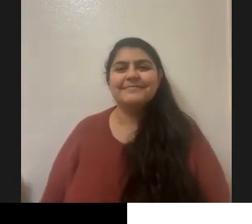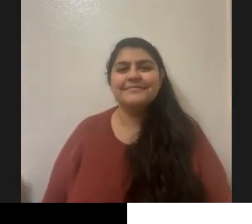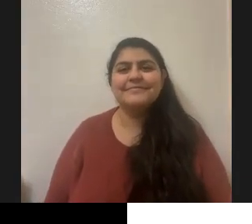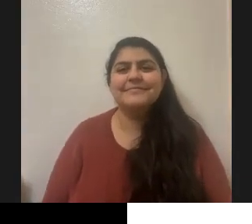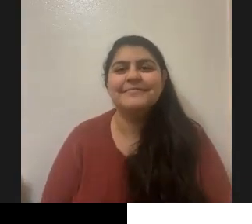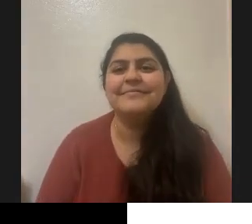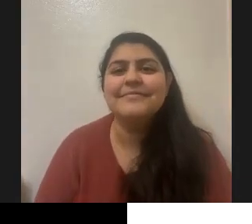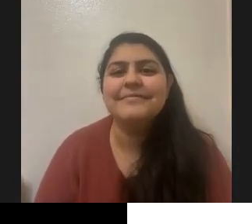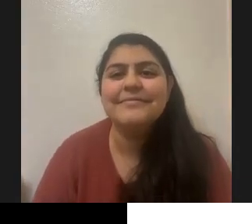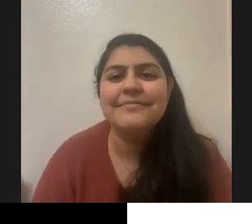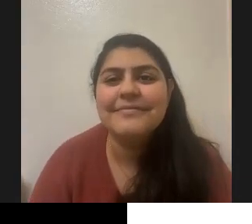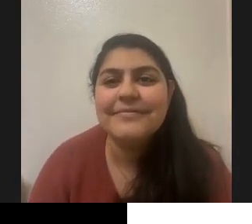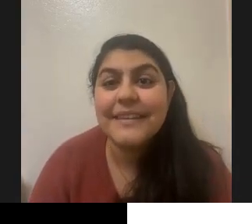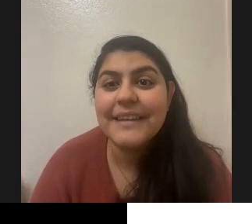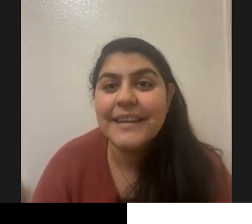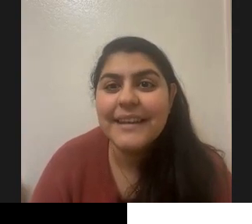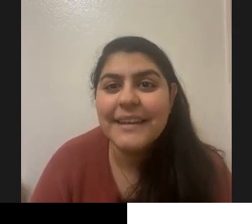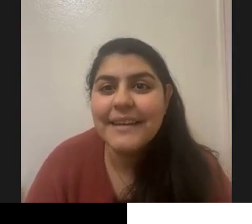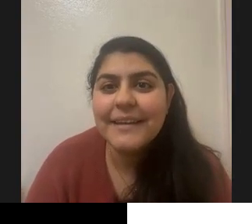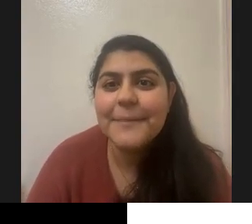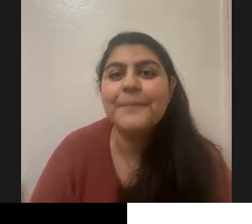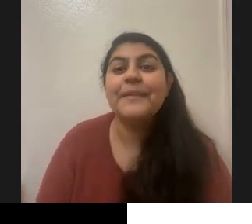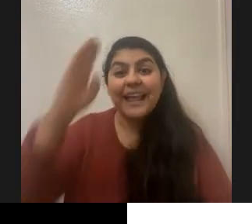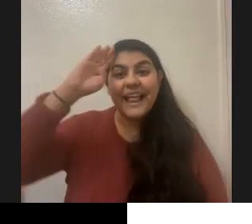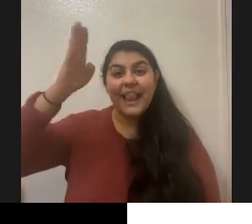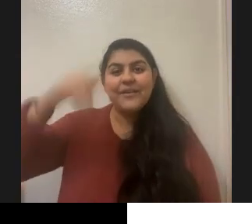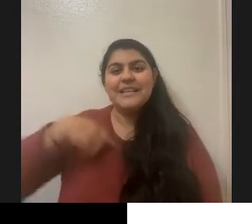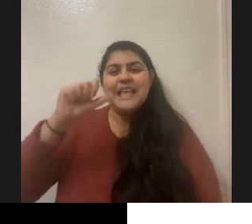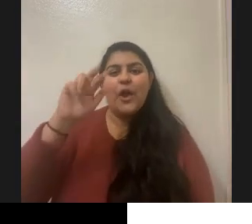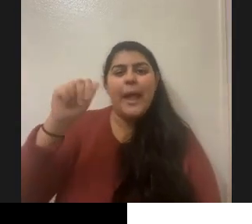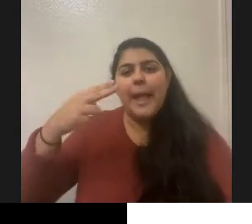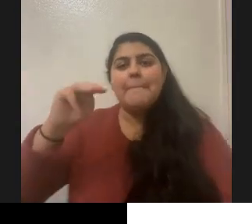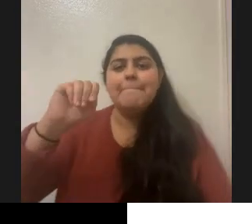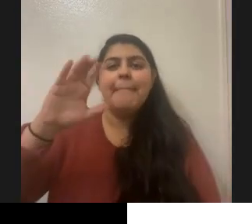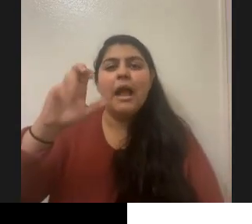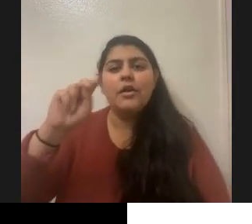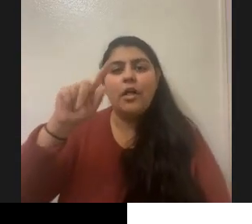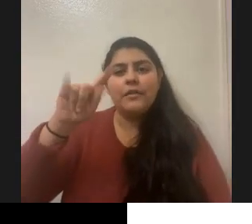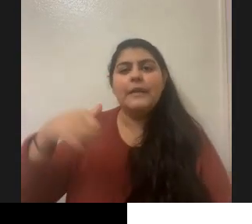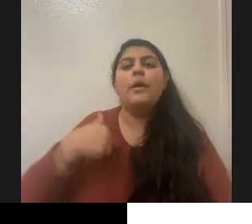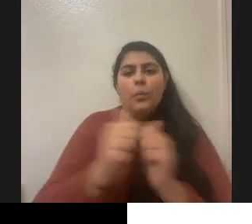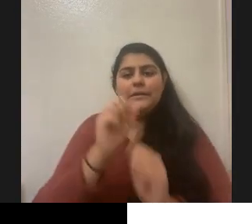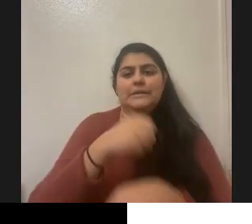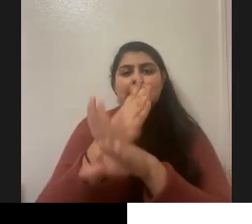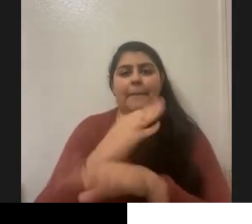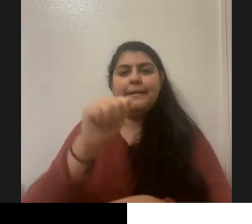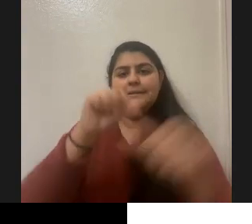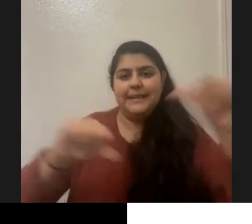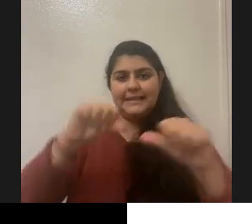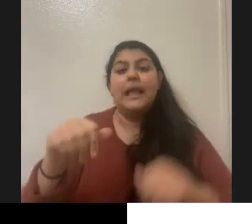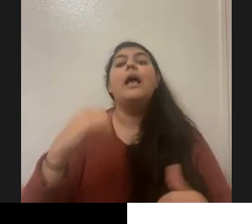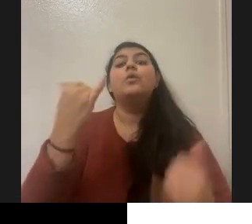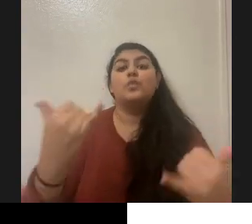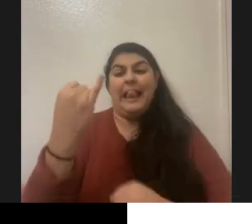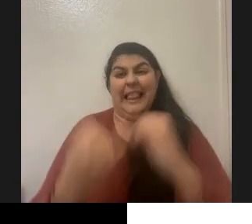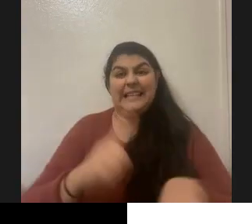Awesome. Hello, everybody. My name is Sarah McAnulty. I am with Skype a Scientist. And today, for the last time in the year 2023, we're